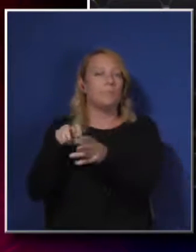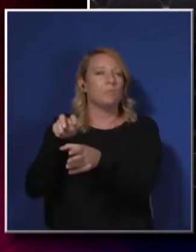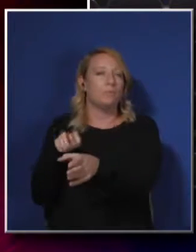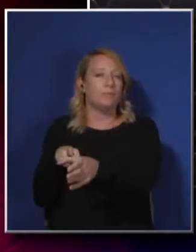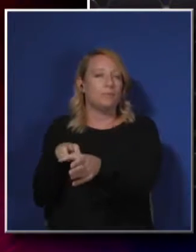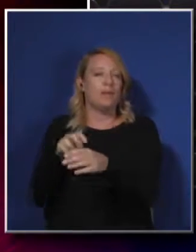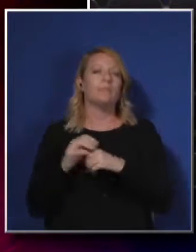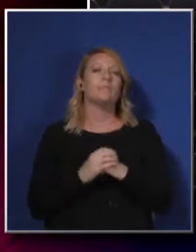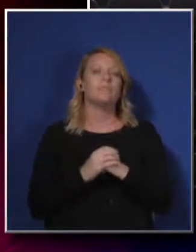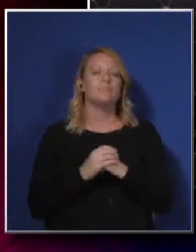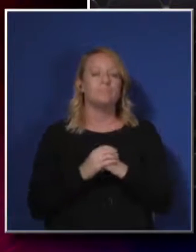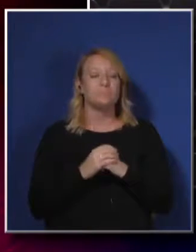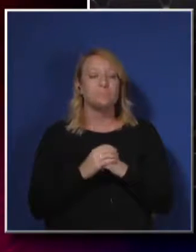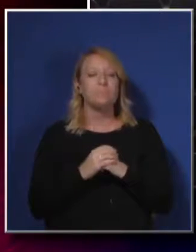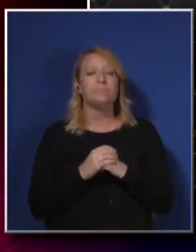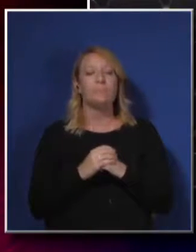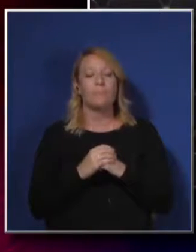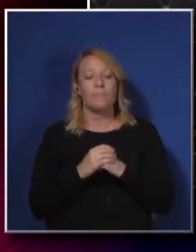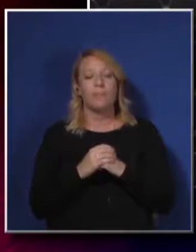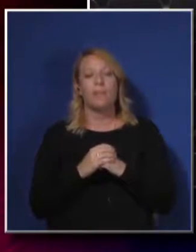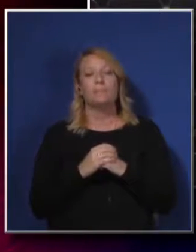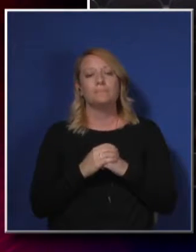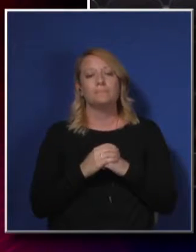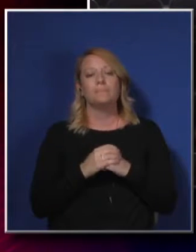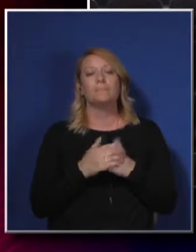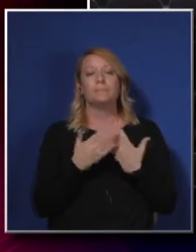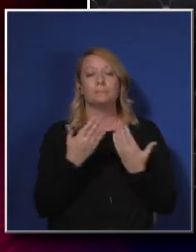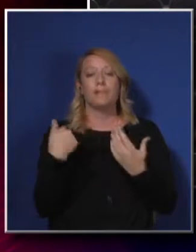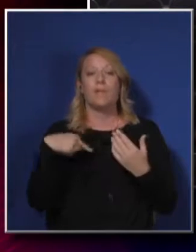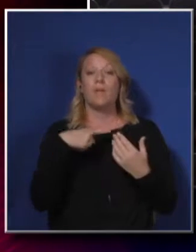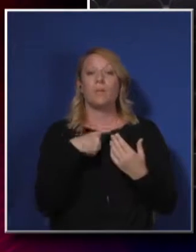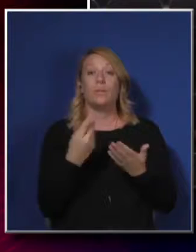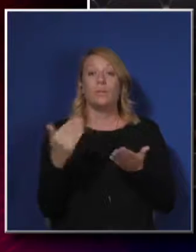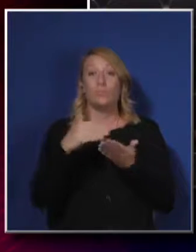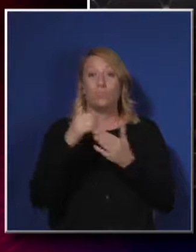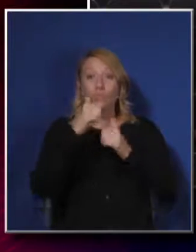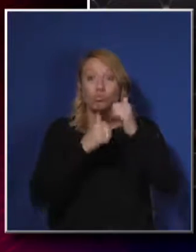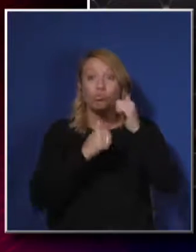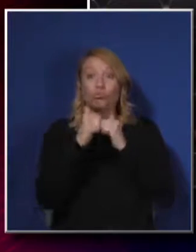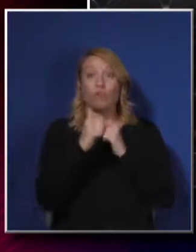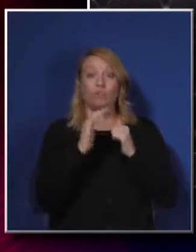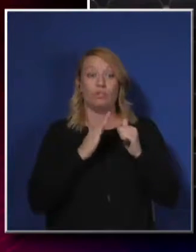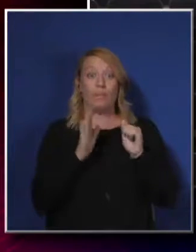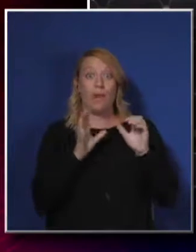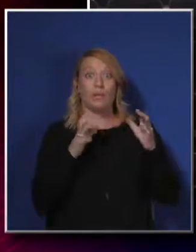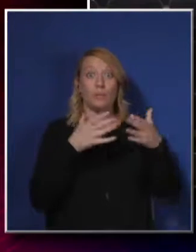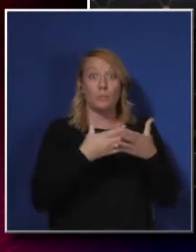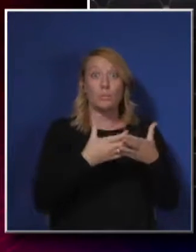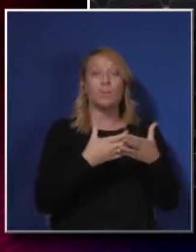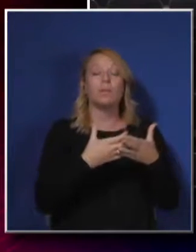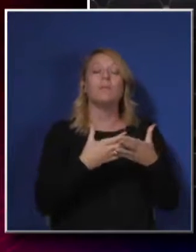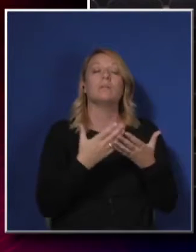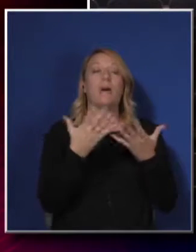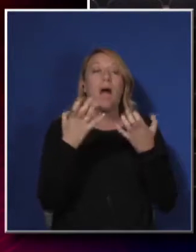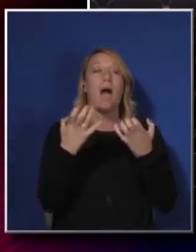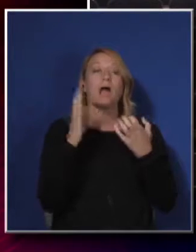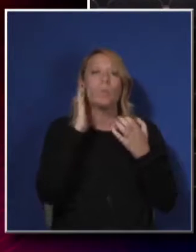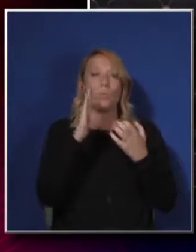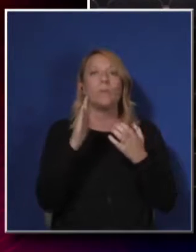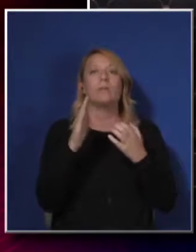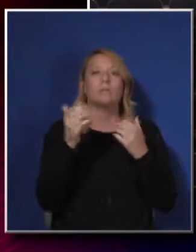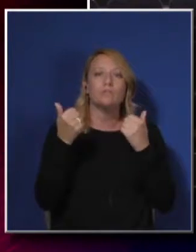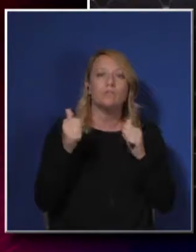of the staffing, as well as the unit restructure currently going on, I will begin actively recruiting for an